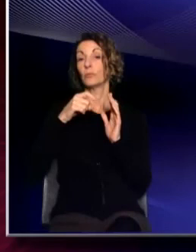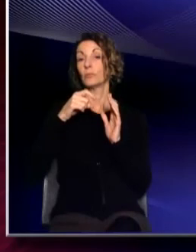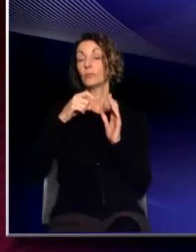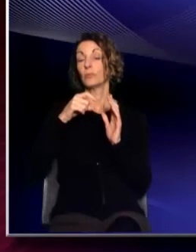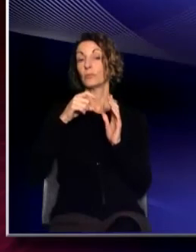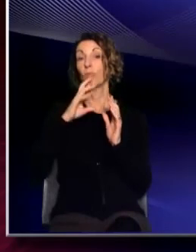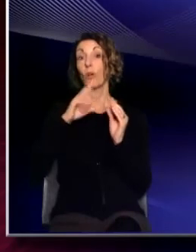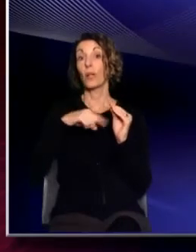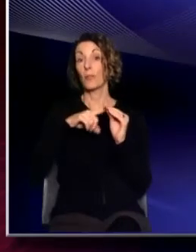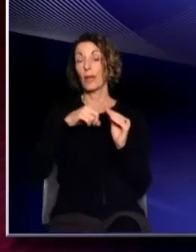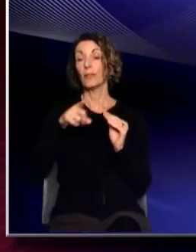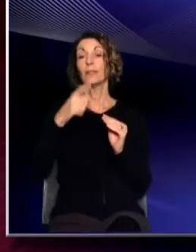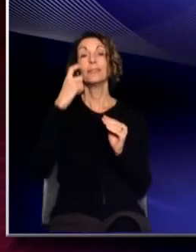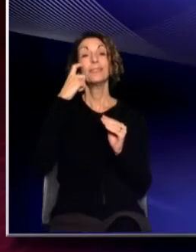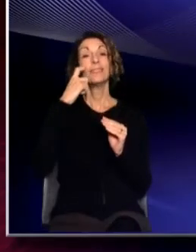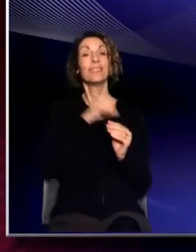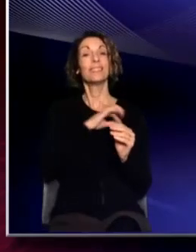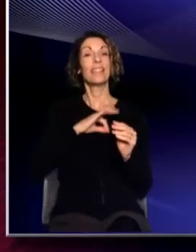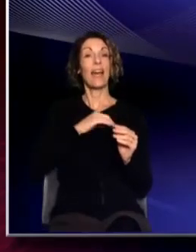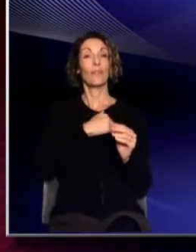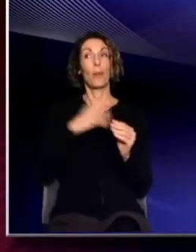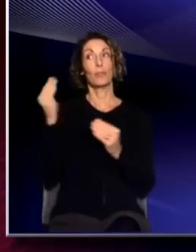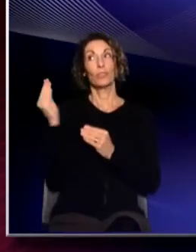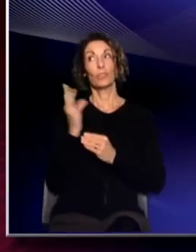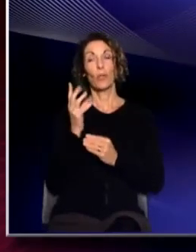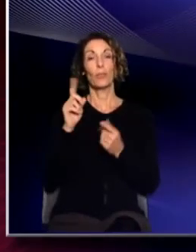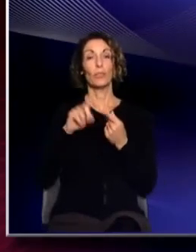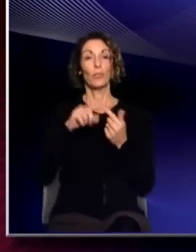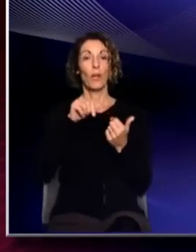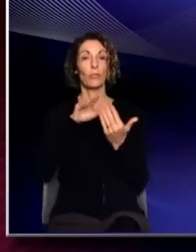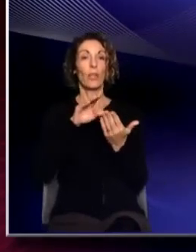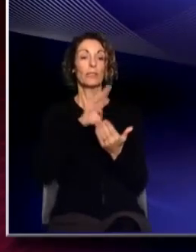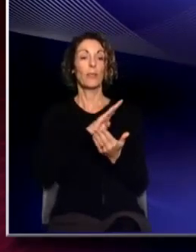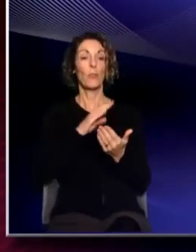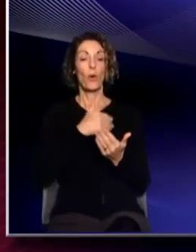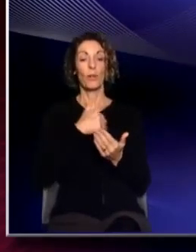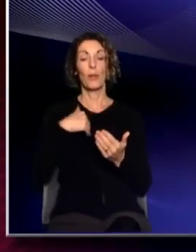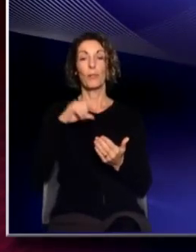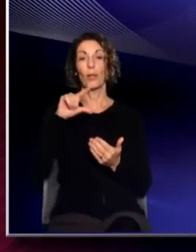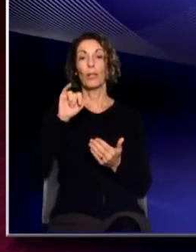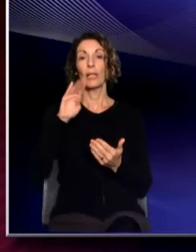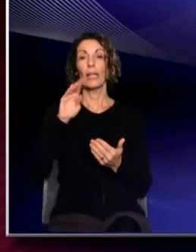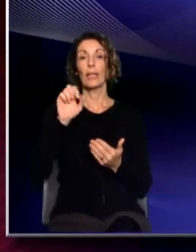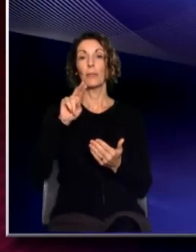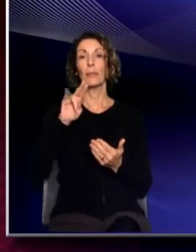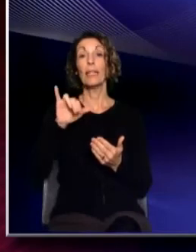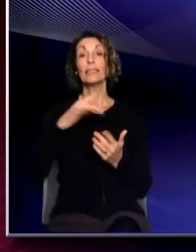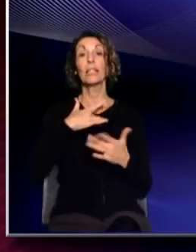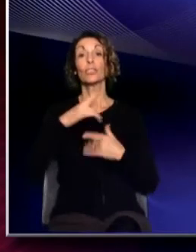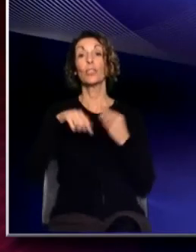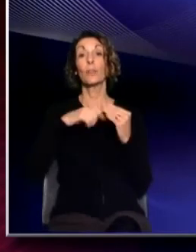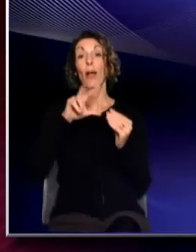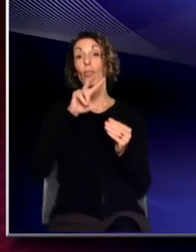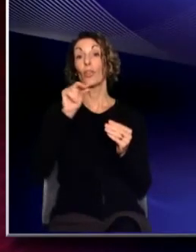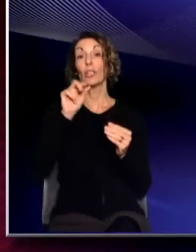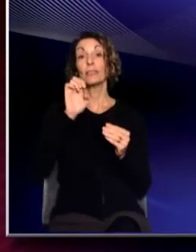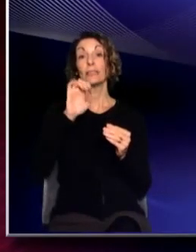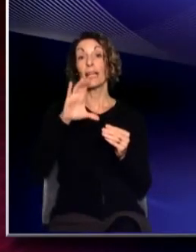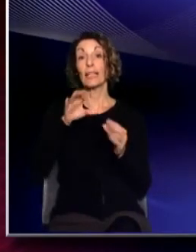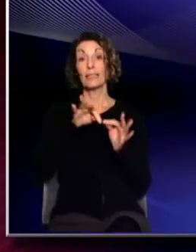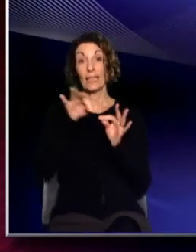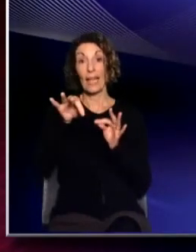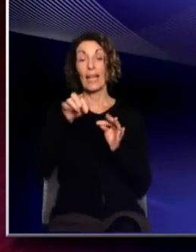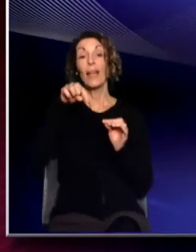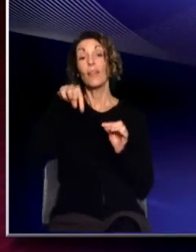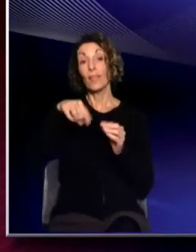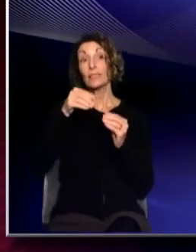just informed by my staff member to address Board Member Gibney's concern about the 30-second delay was this solution, this $4,500